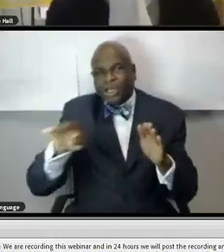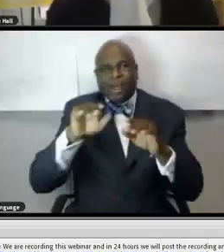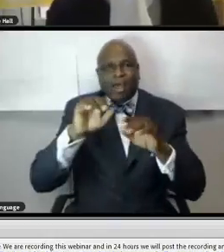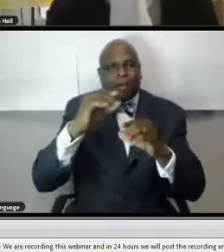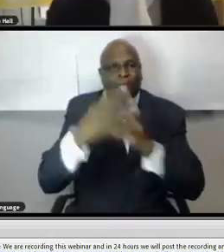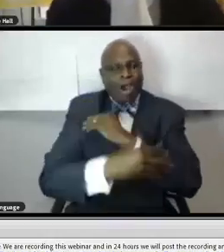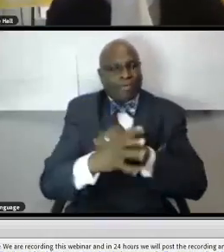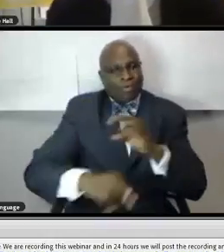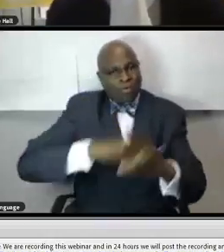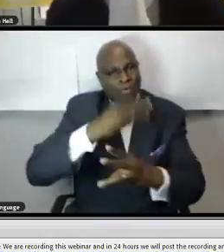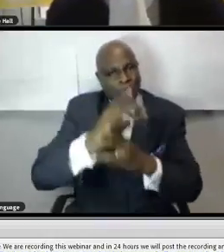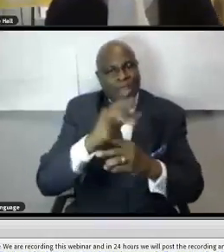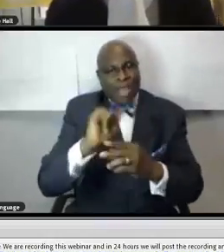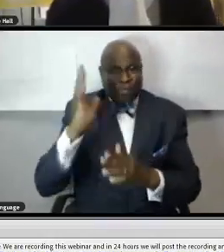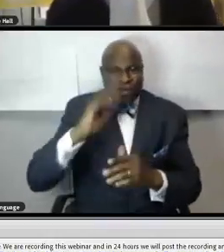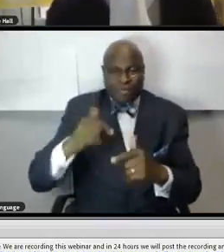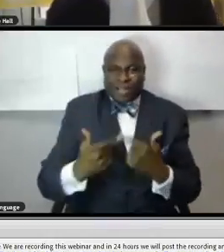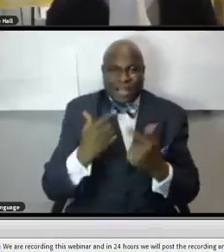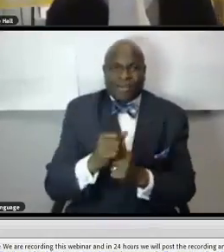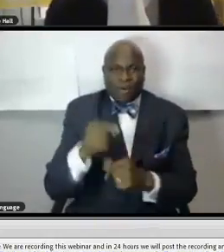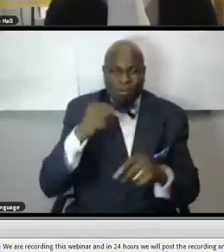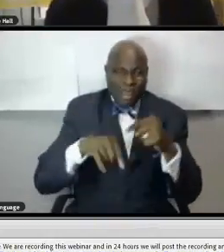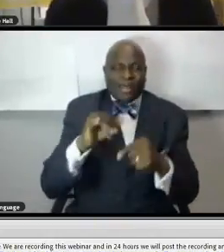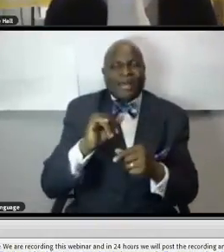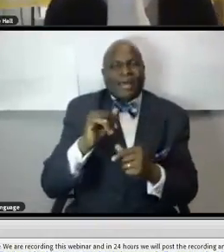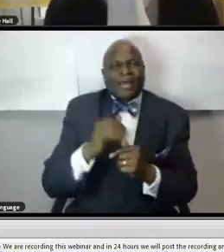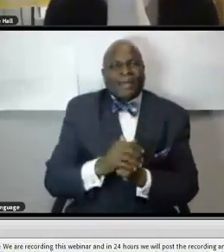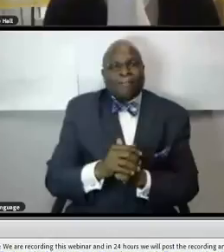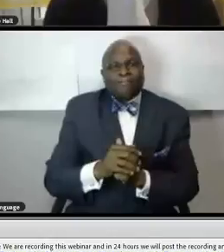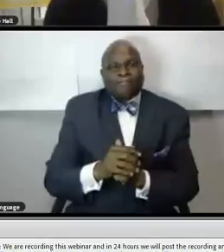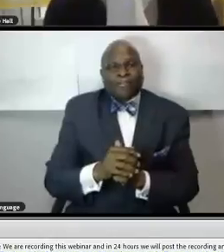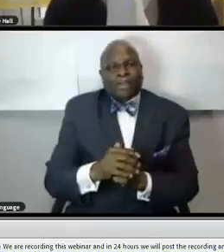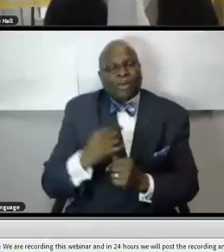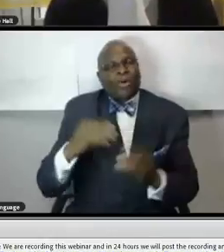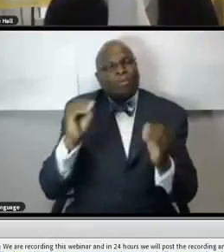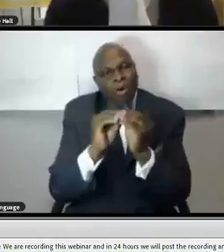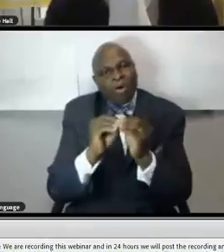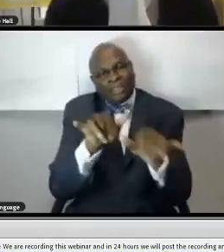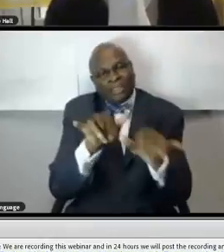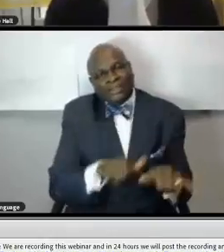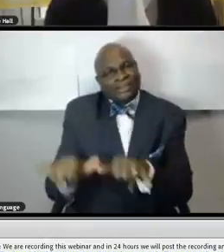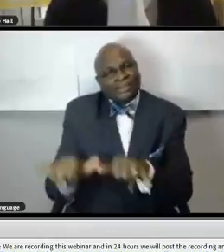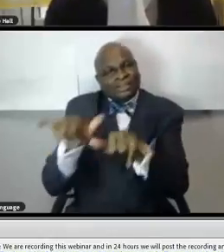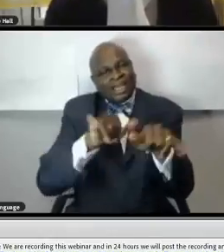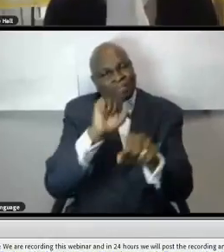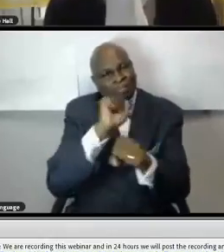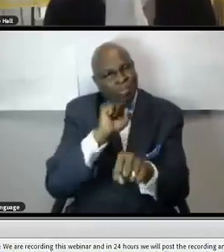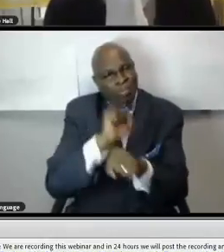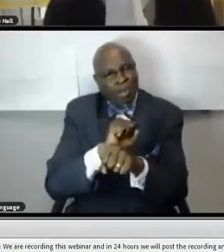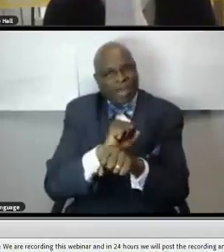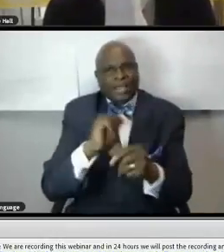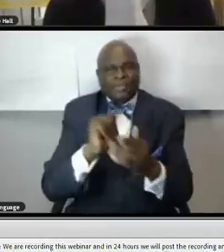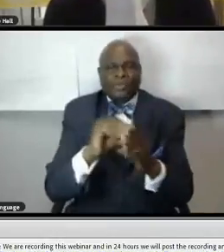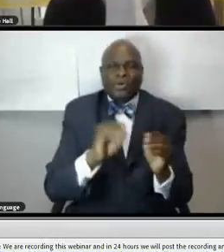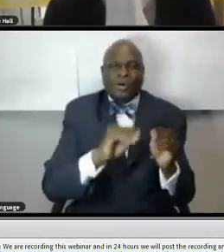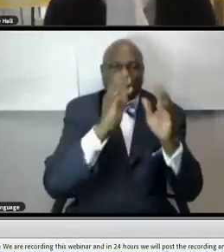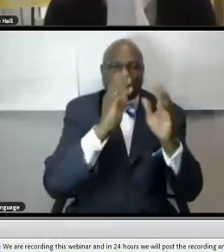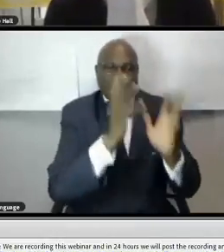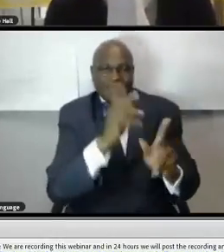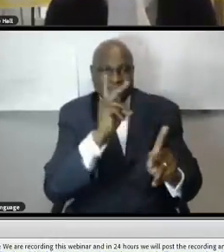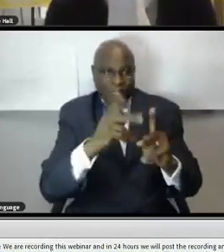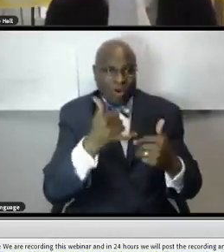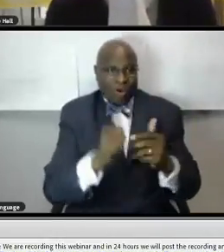I said in my previous slide, and you don't need to move back there, will more of the same work to move those who